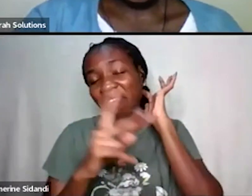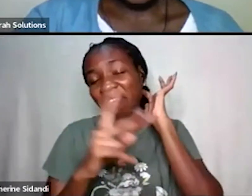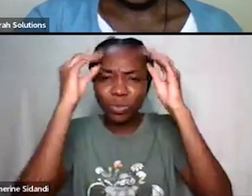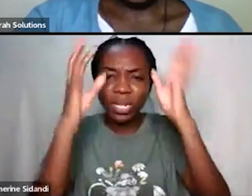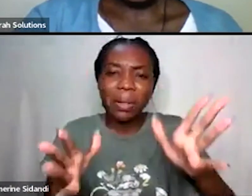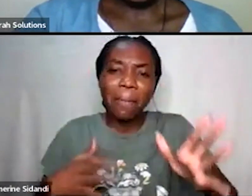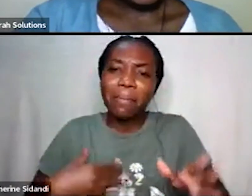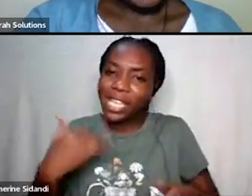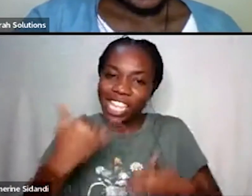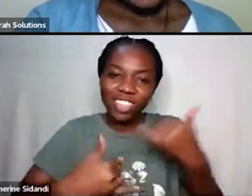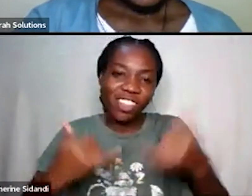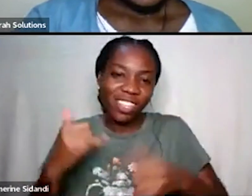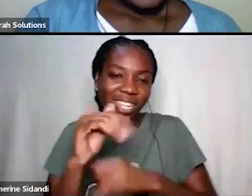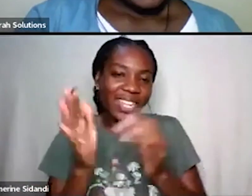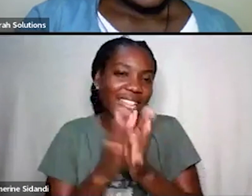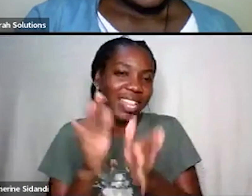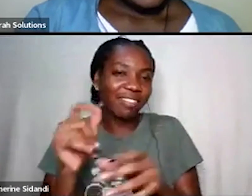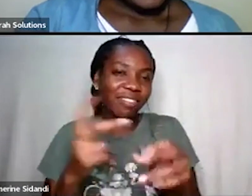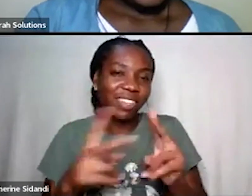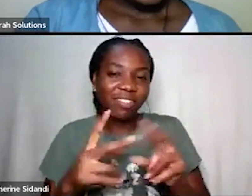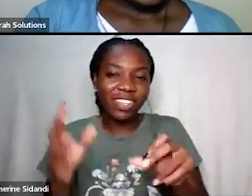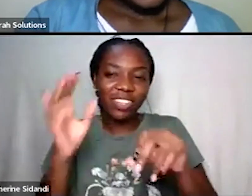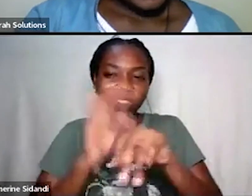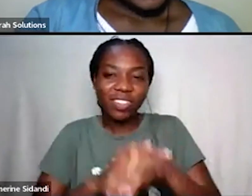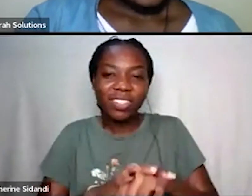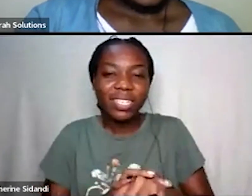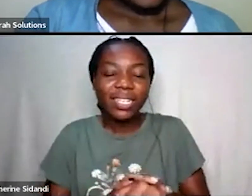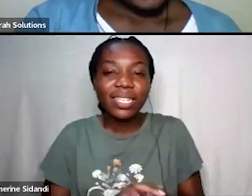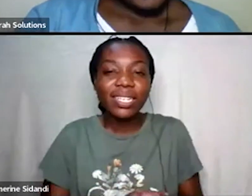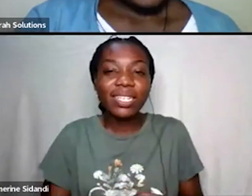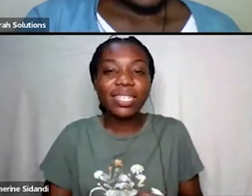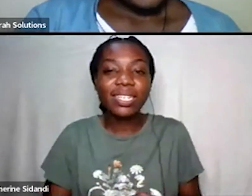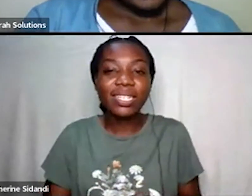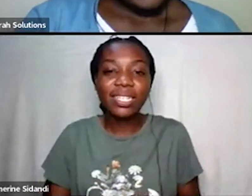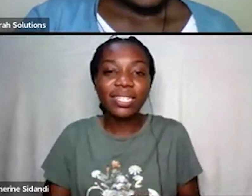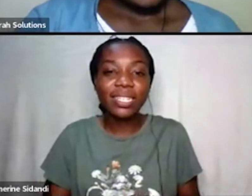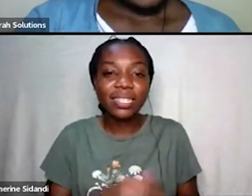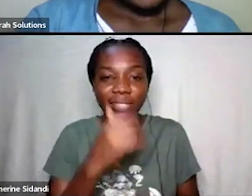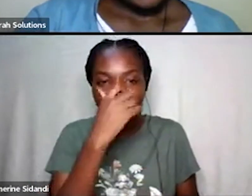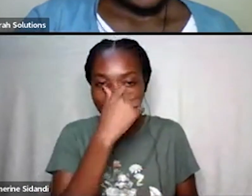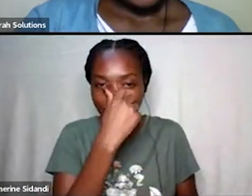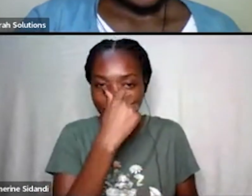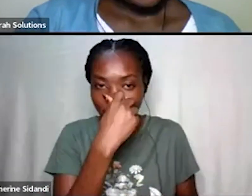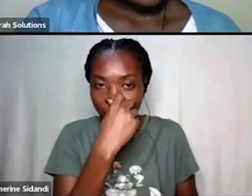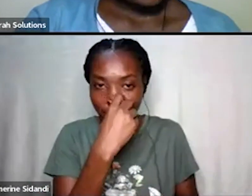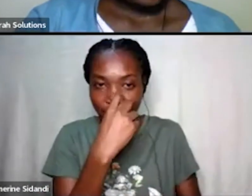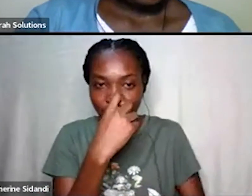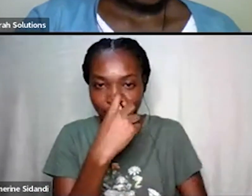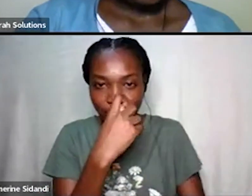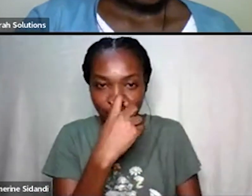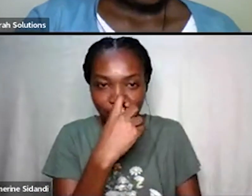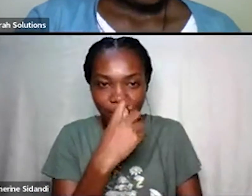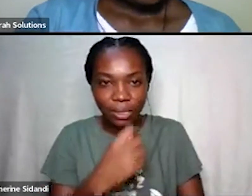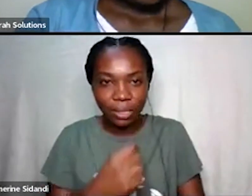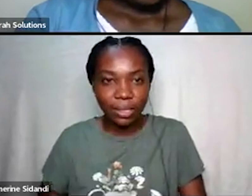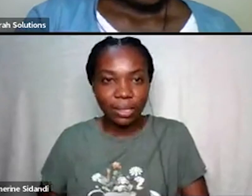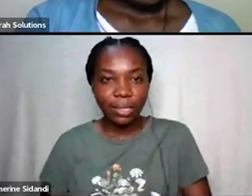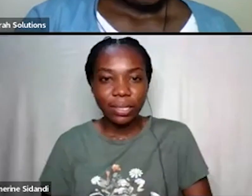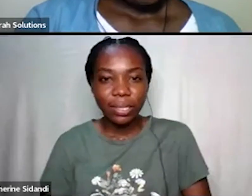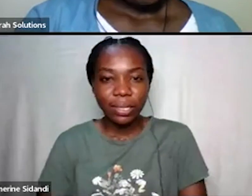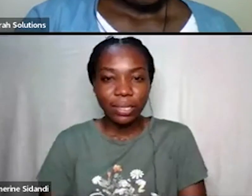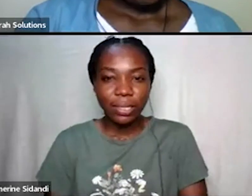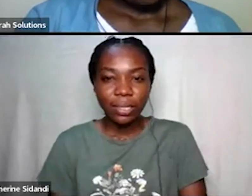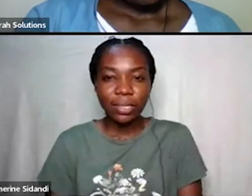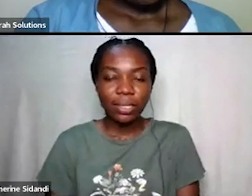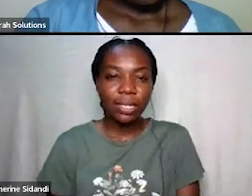good. I've actually never asked people to do this. I say, yes, back to you, Sarah. Thank you. So can you hear